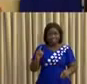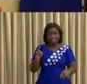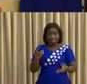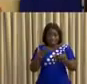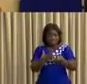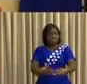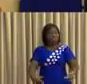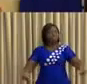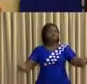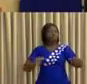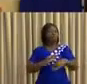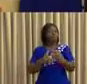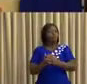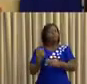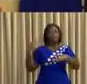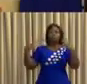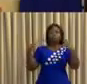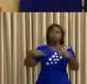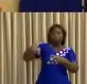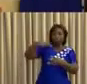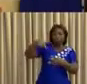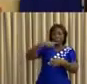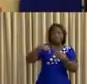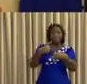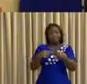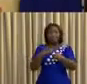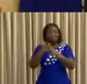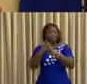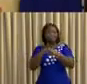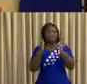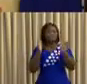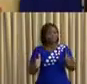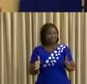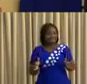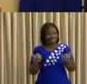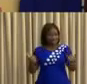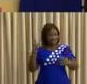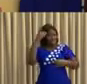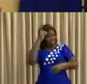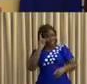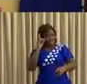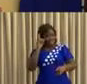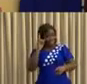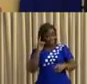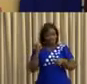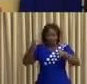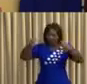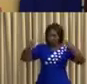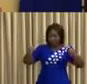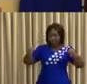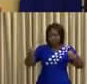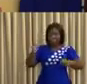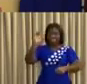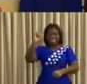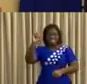settled all the issues surrounding the voters' register. The decision affirmed the right of the